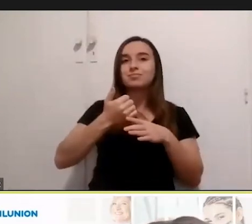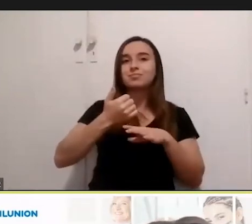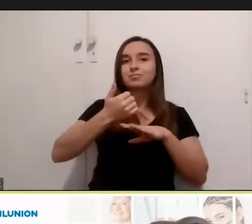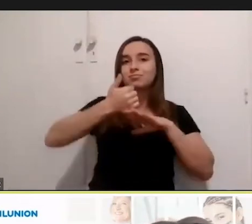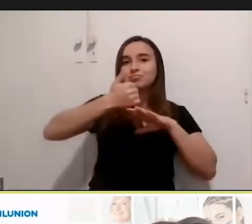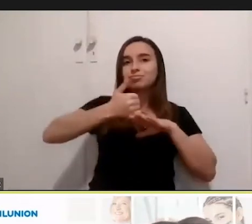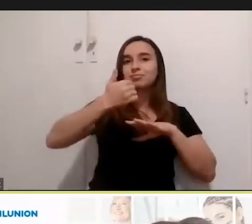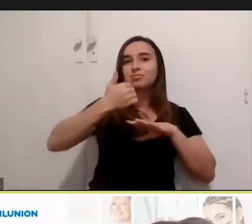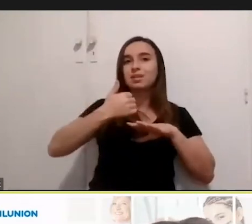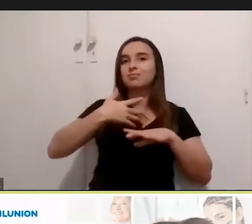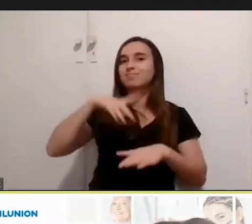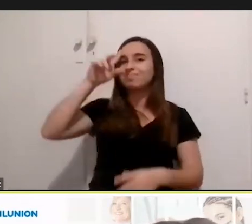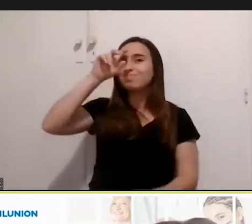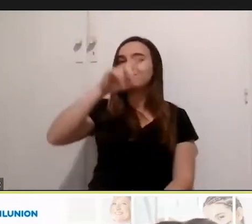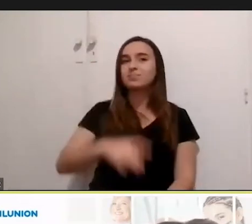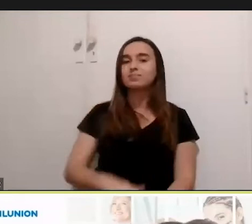cognitive disability.